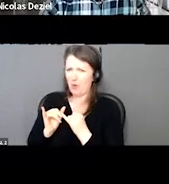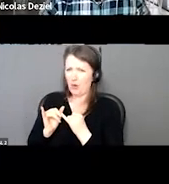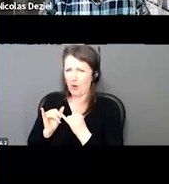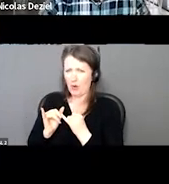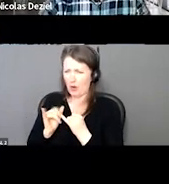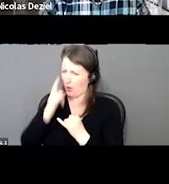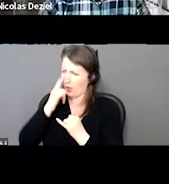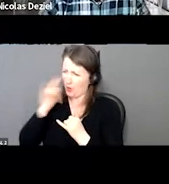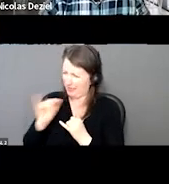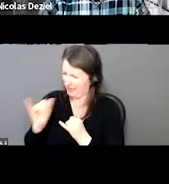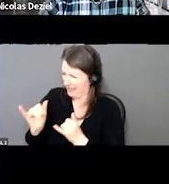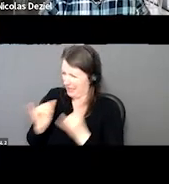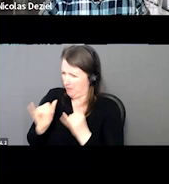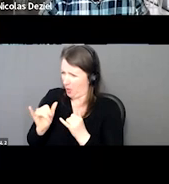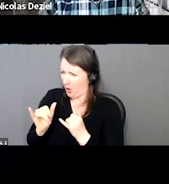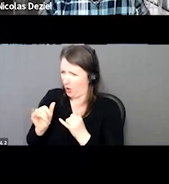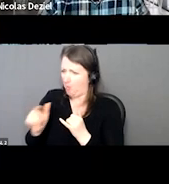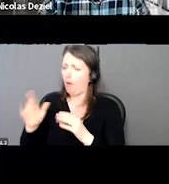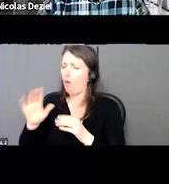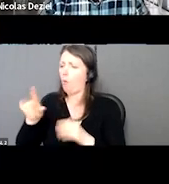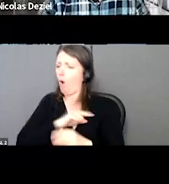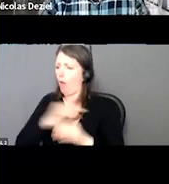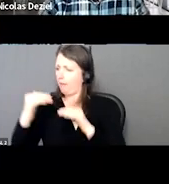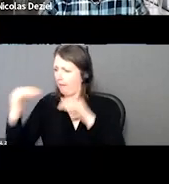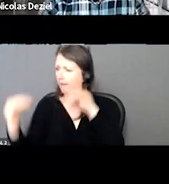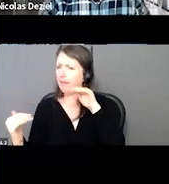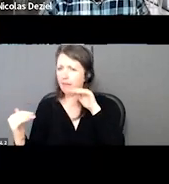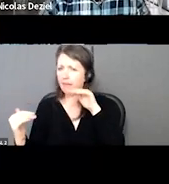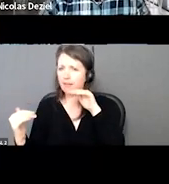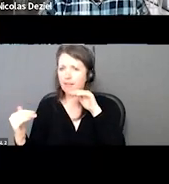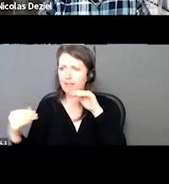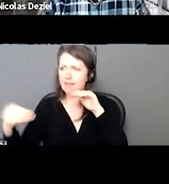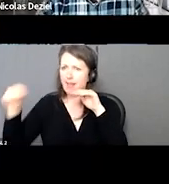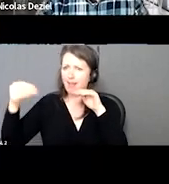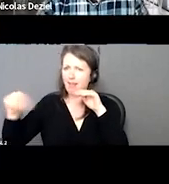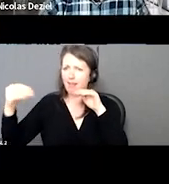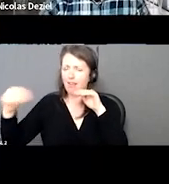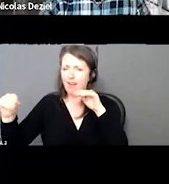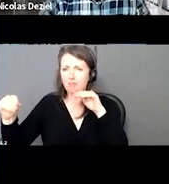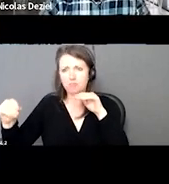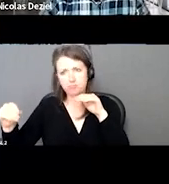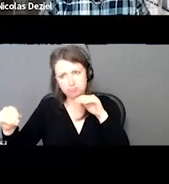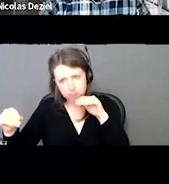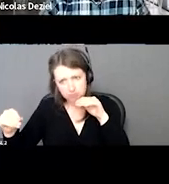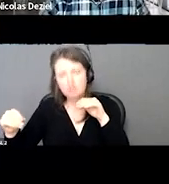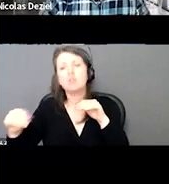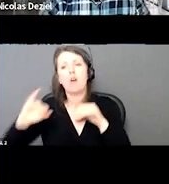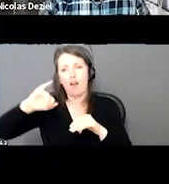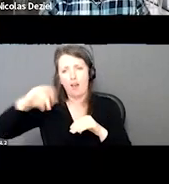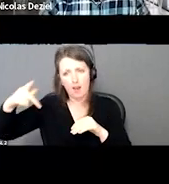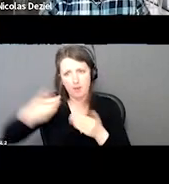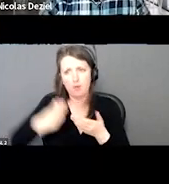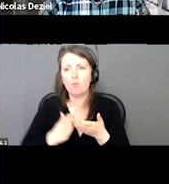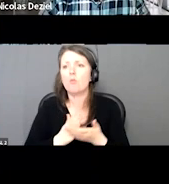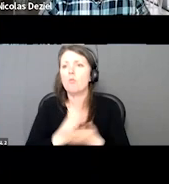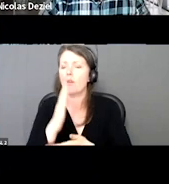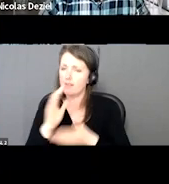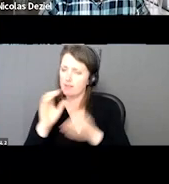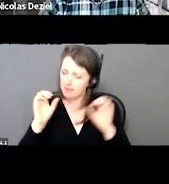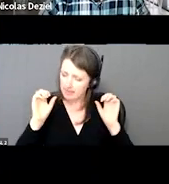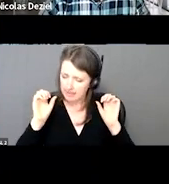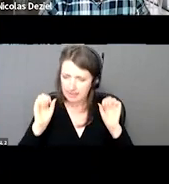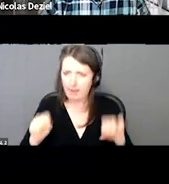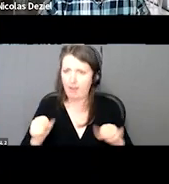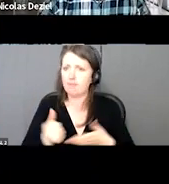makes genuine products with certain quality standards. So having such IP rights can actually make you in a better position